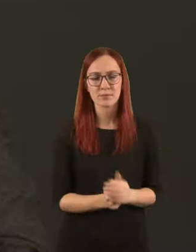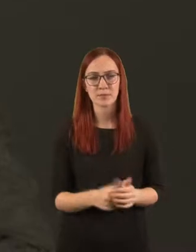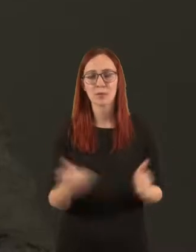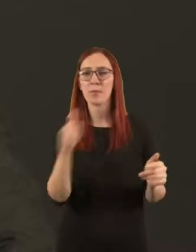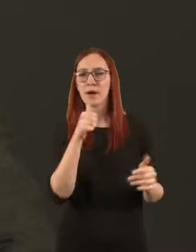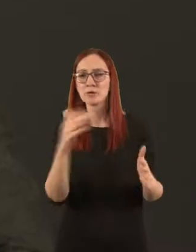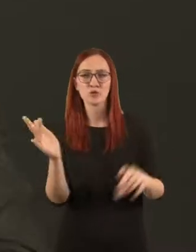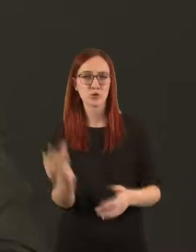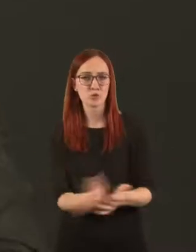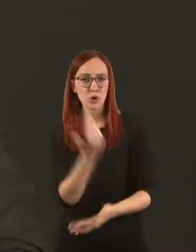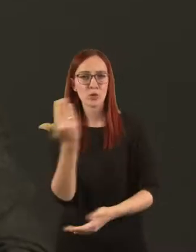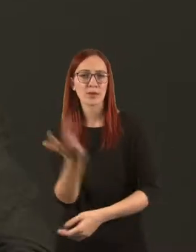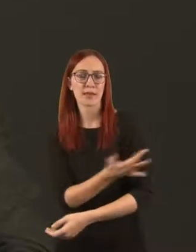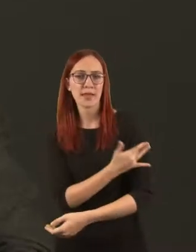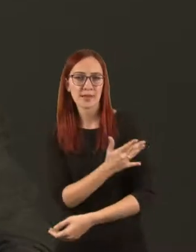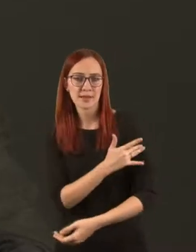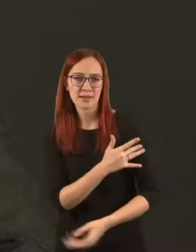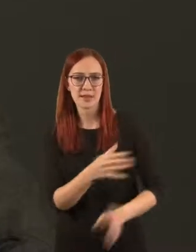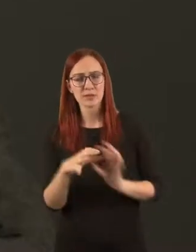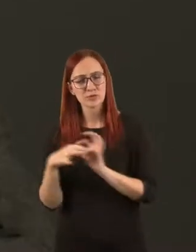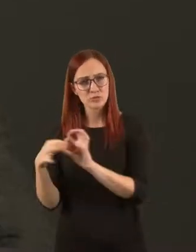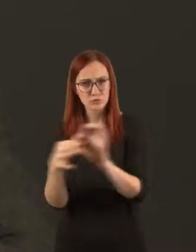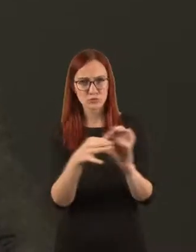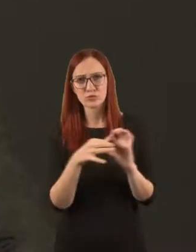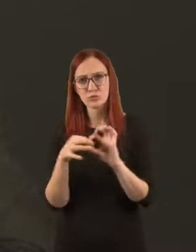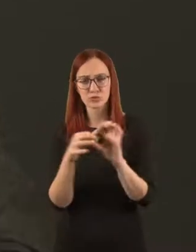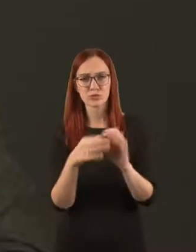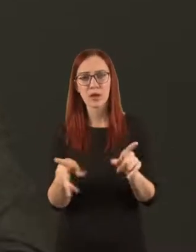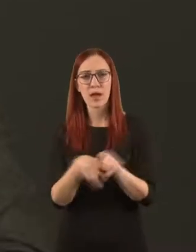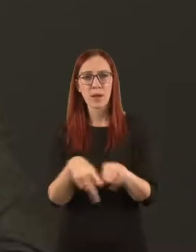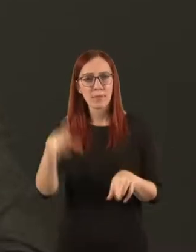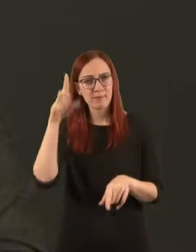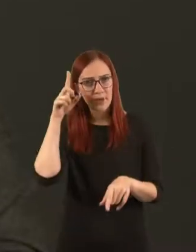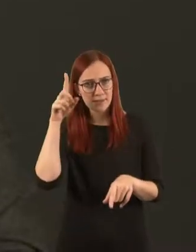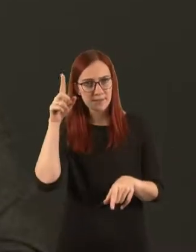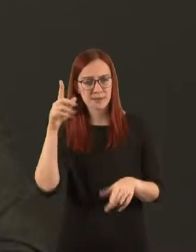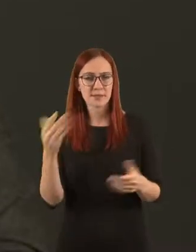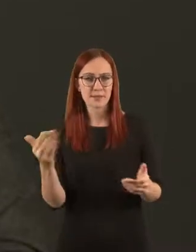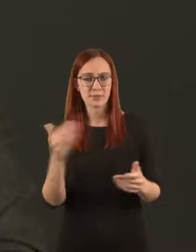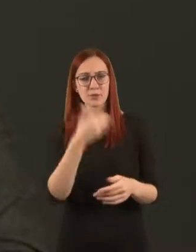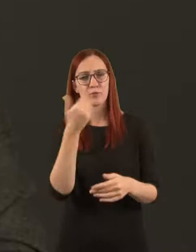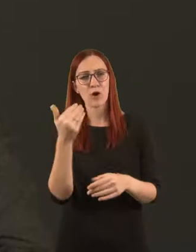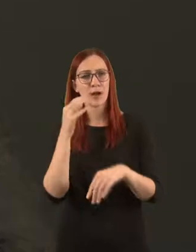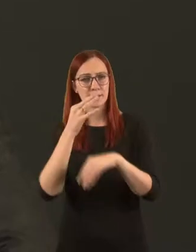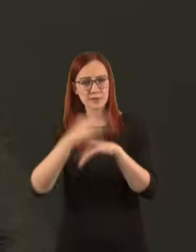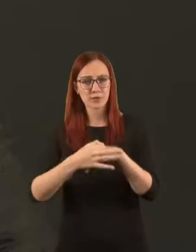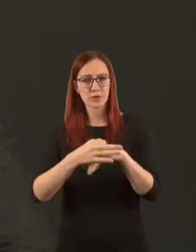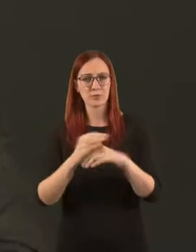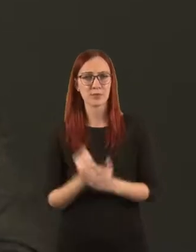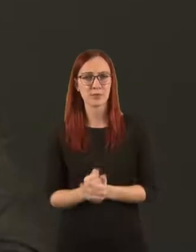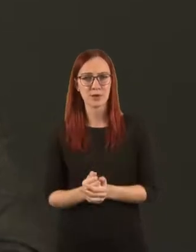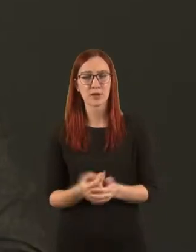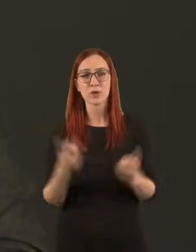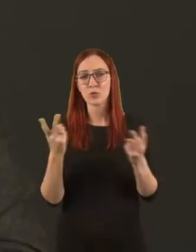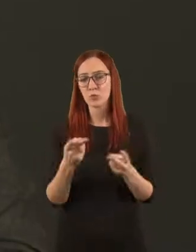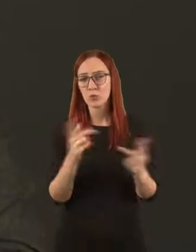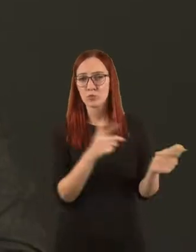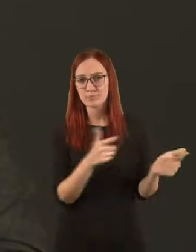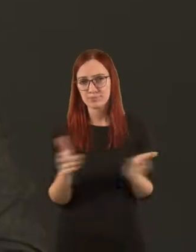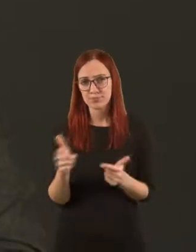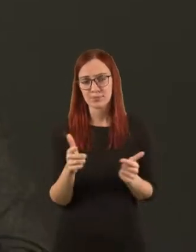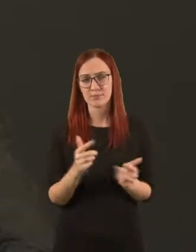infrastructure. And we need to improve the renewable source